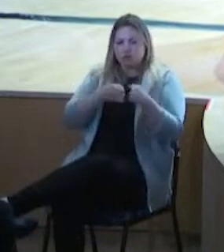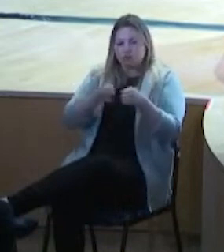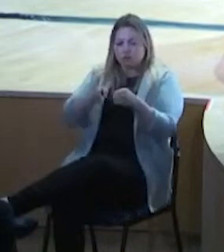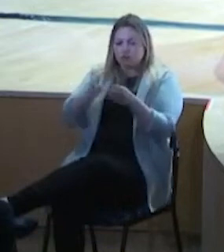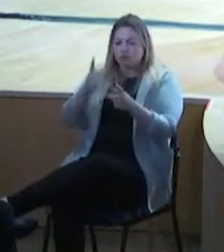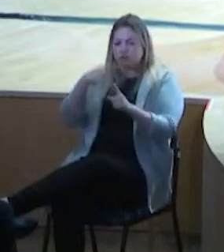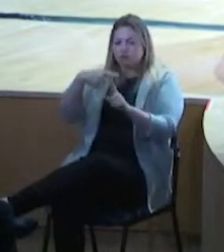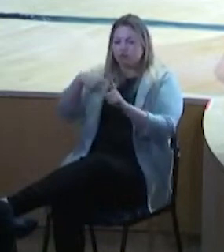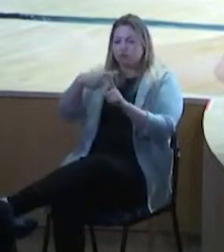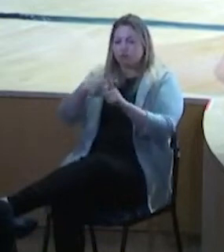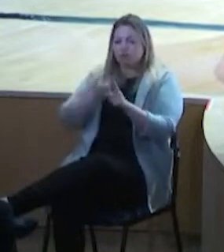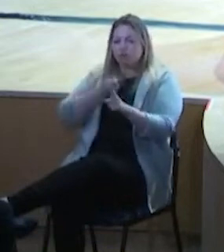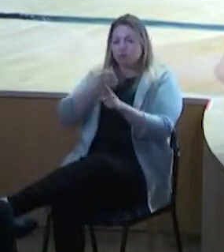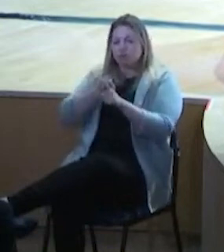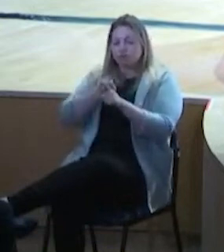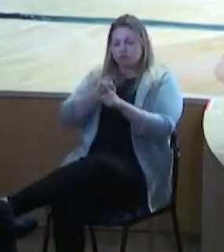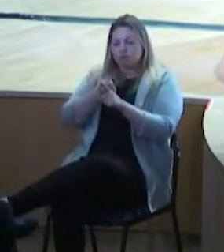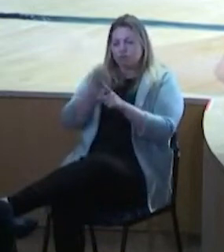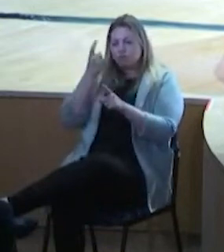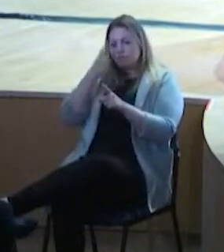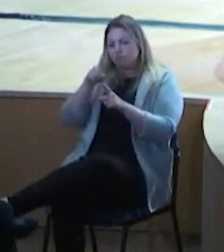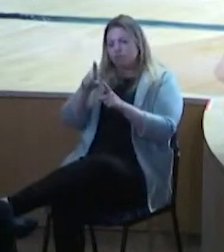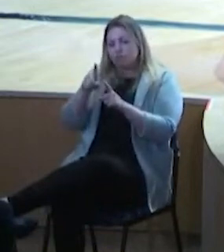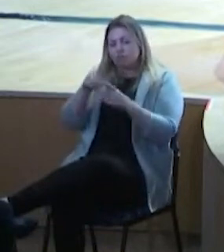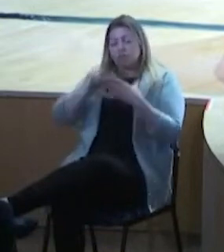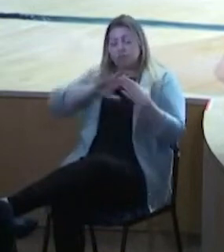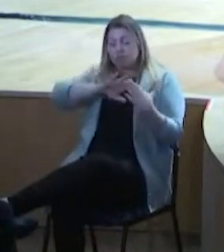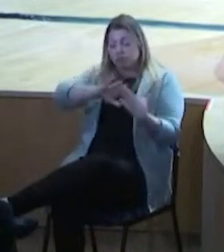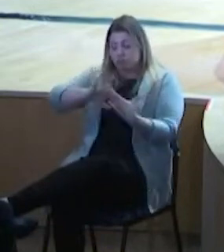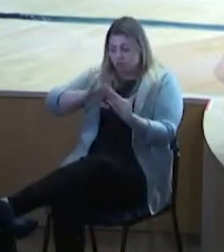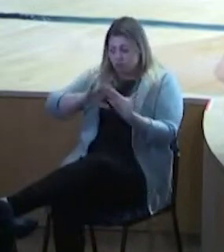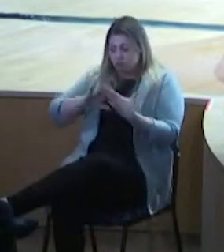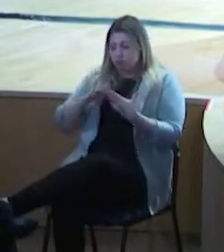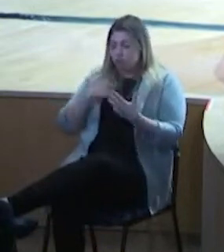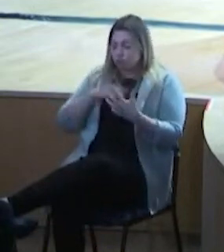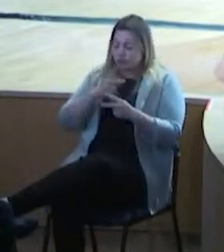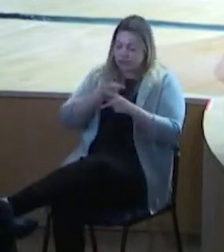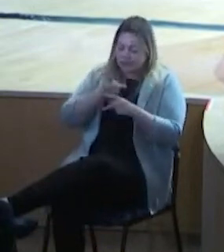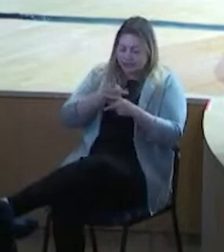positive impacts to the communities that we care for.